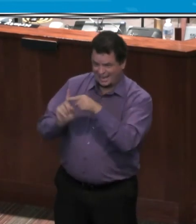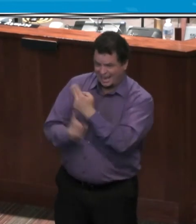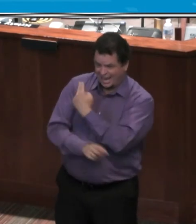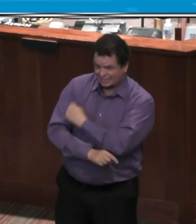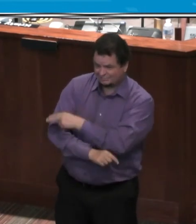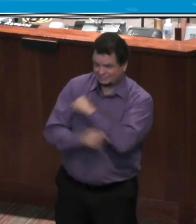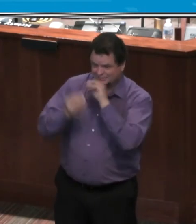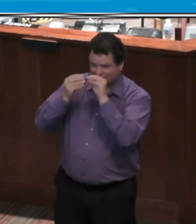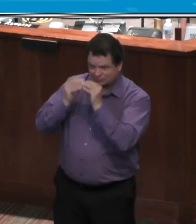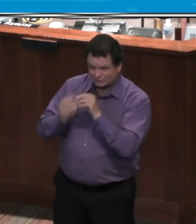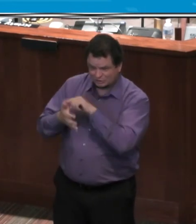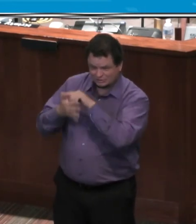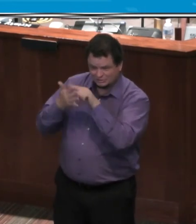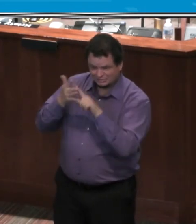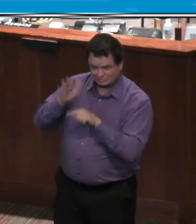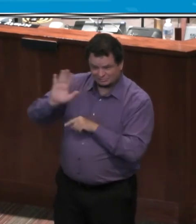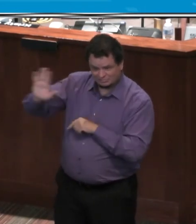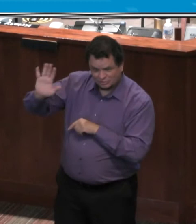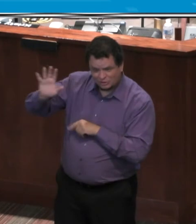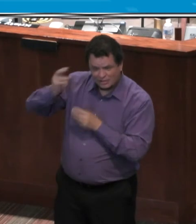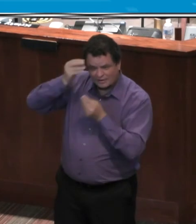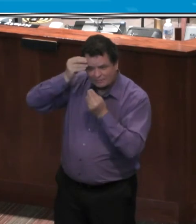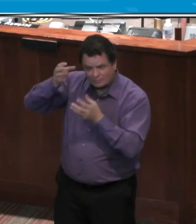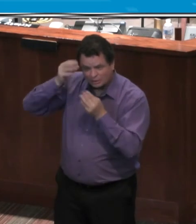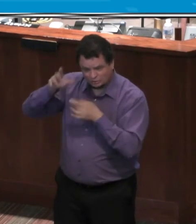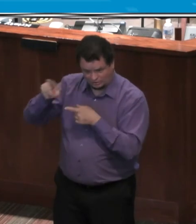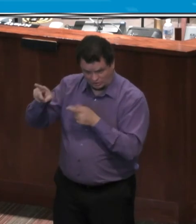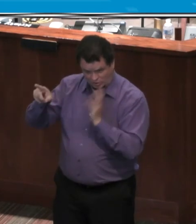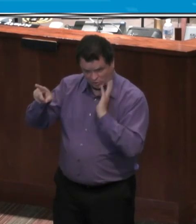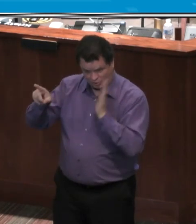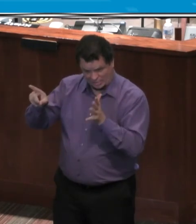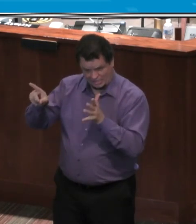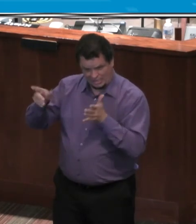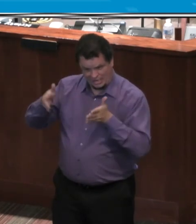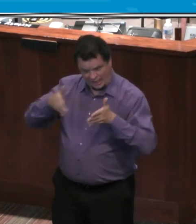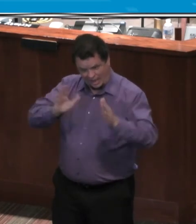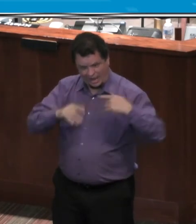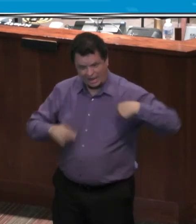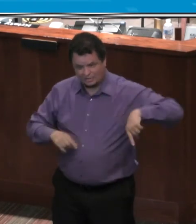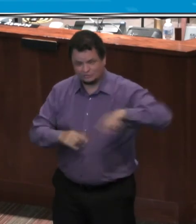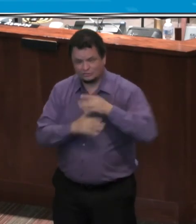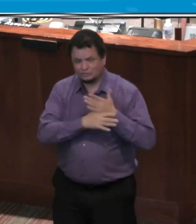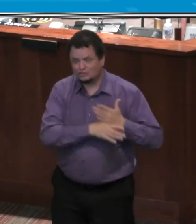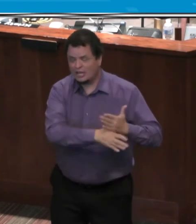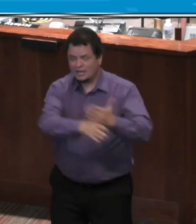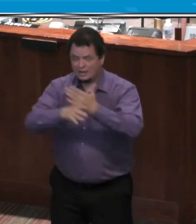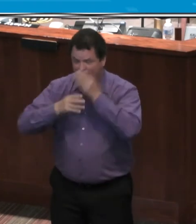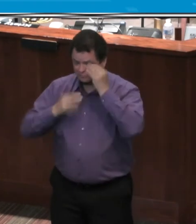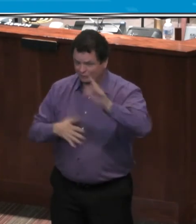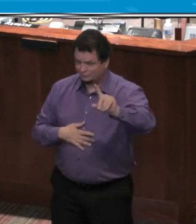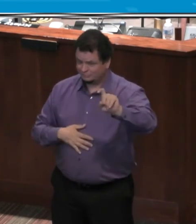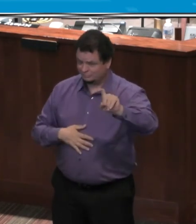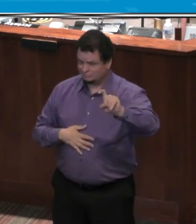for public use. So it's fantastic. Thank you. And we are also working with the